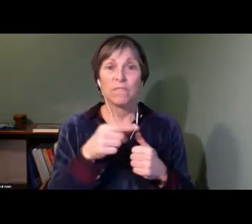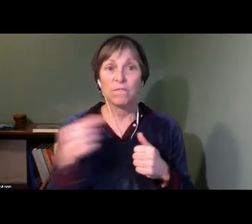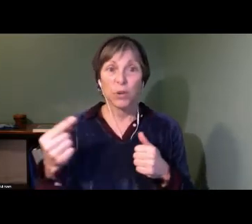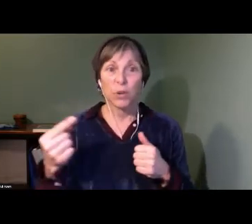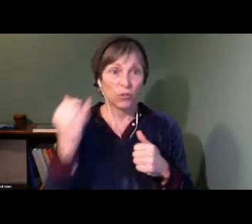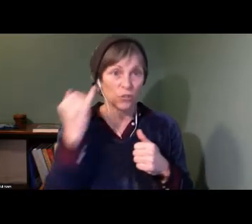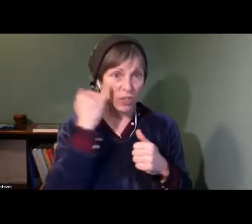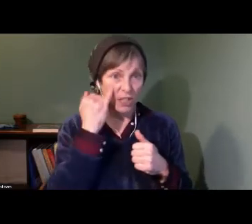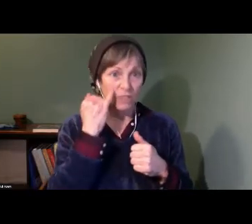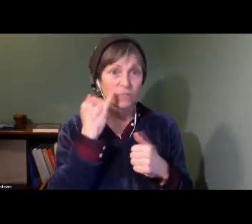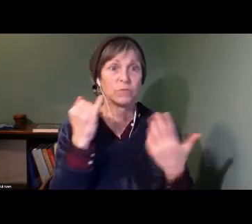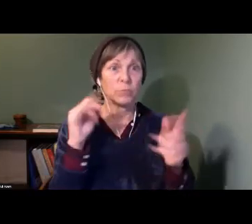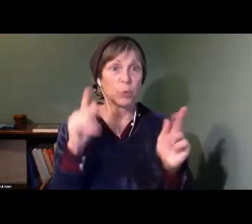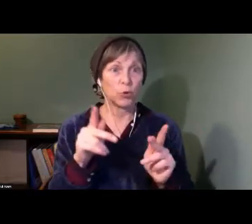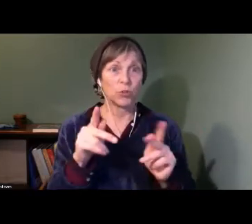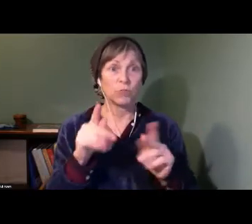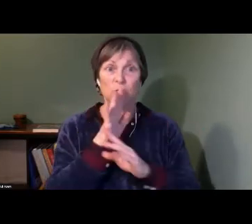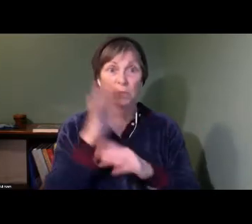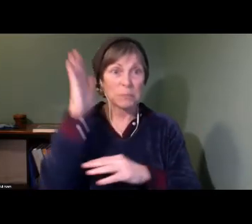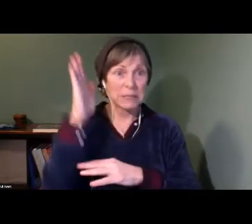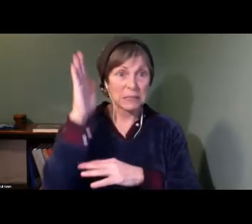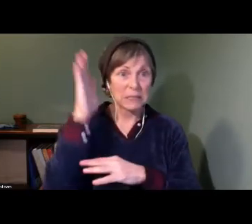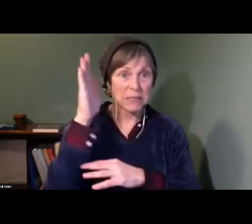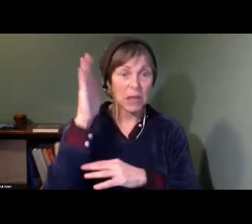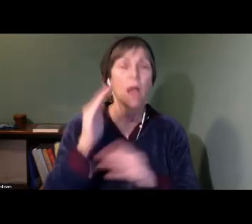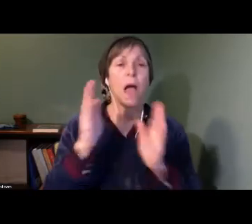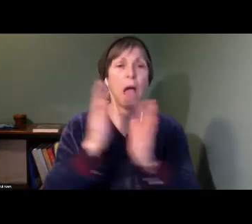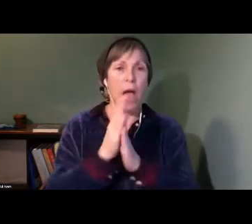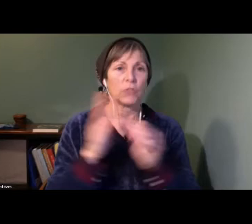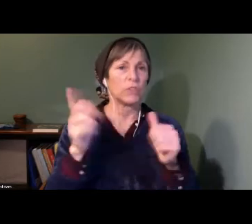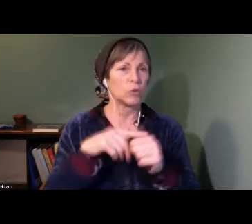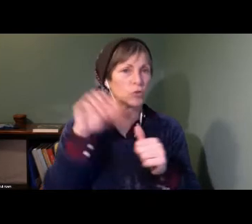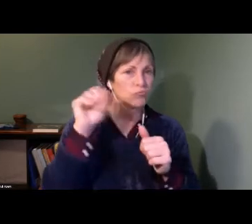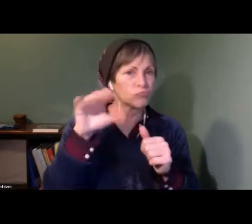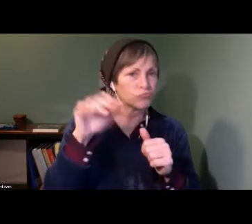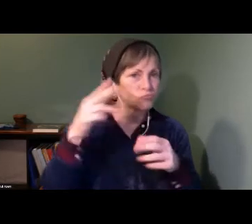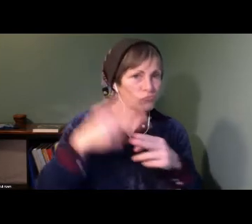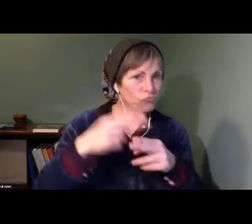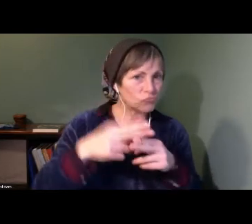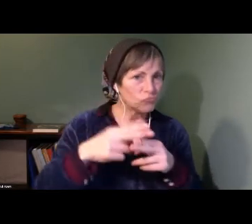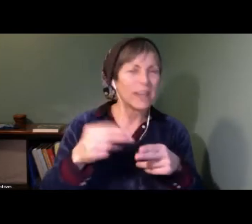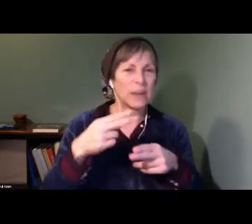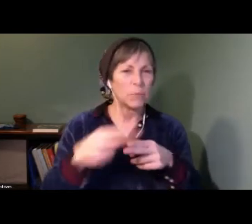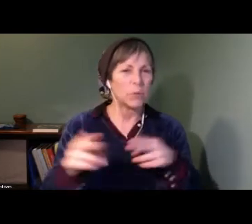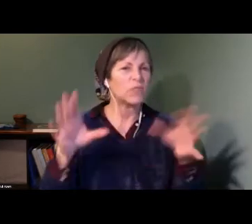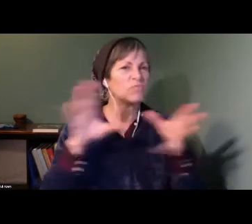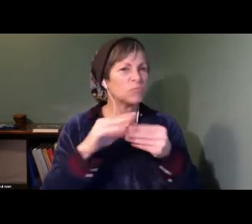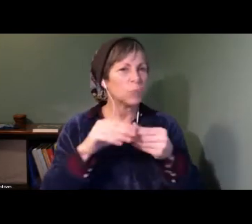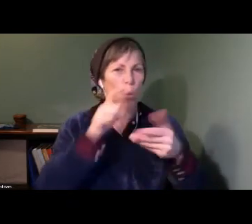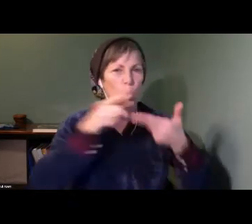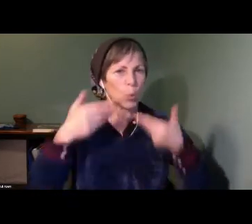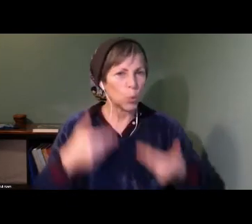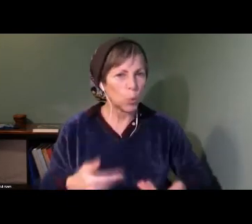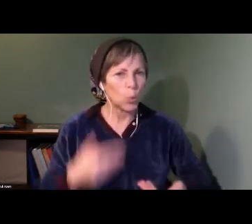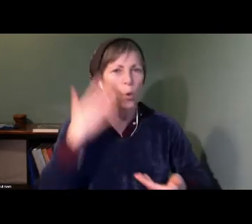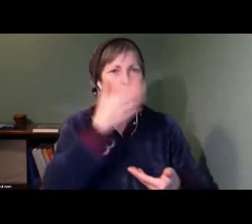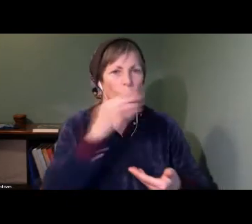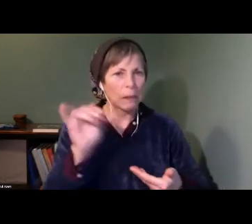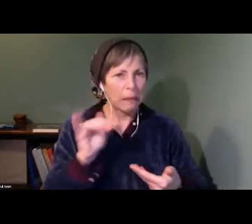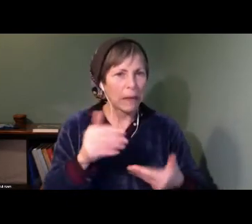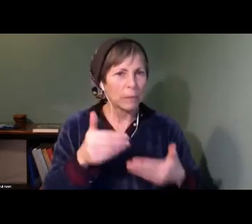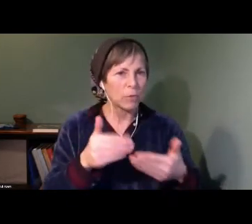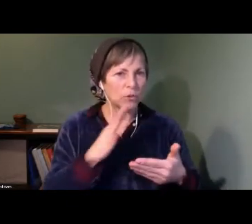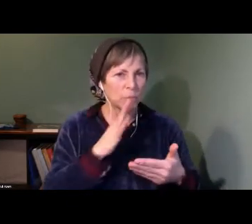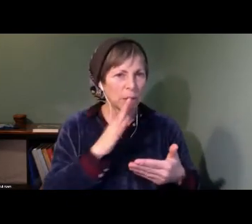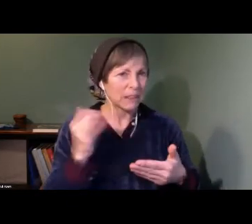who's speaking we'll be asking everyone to announce their name and provide a very brief audio description of themselves before they speak the way